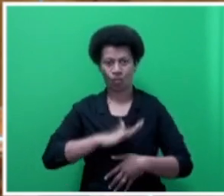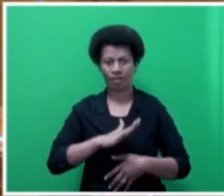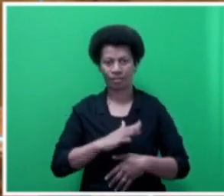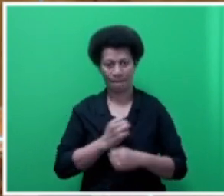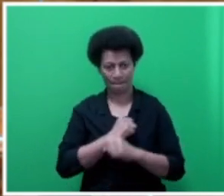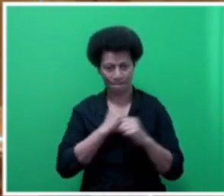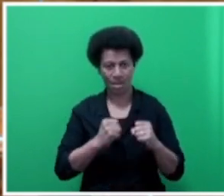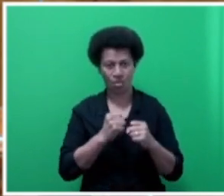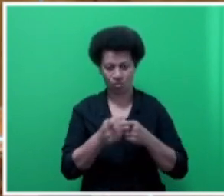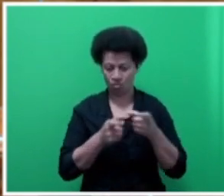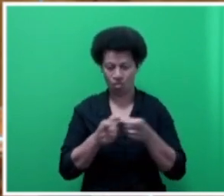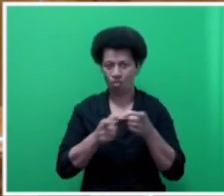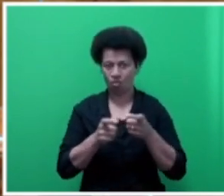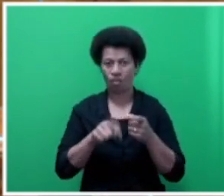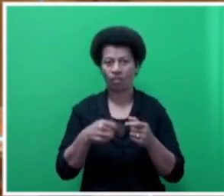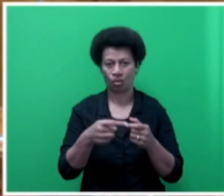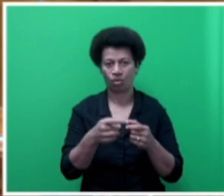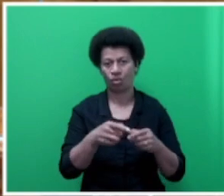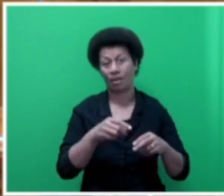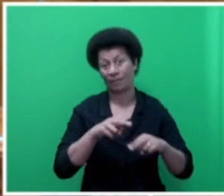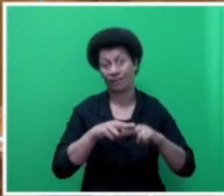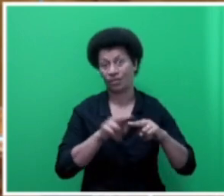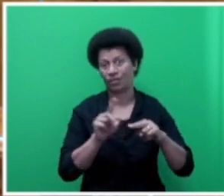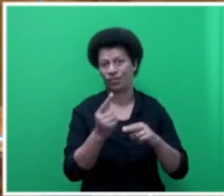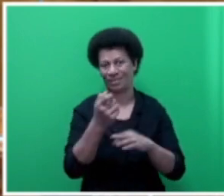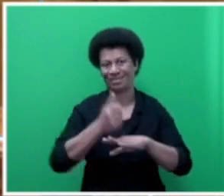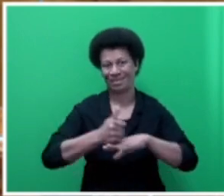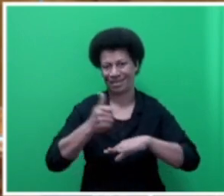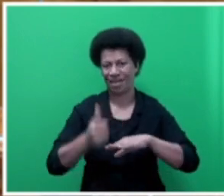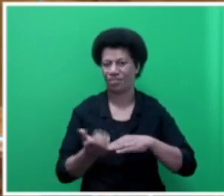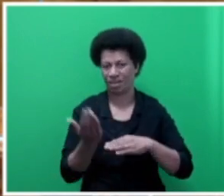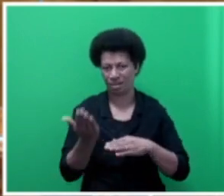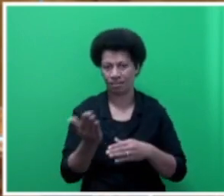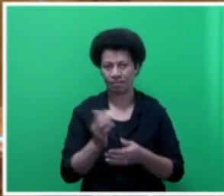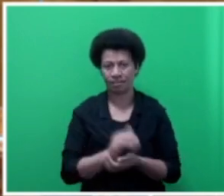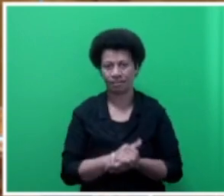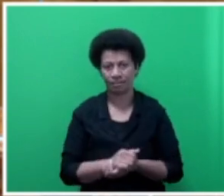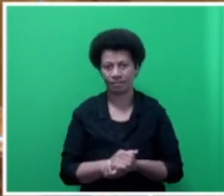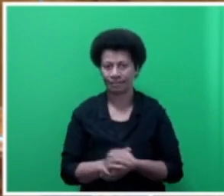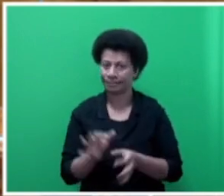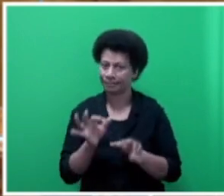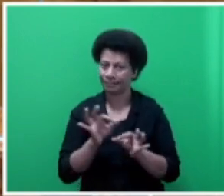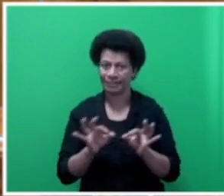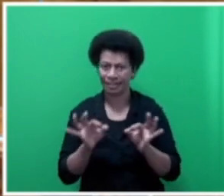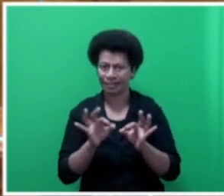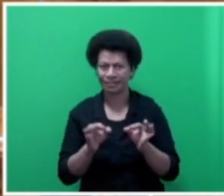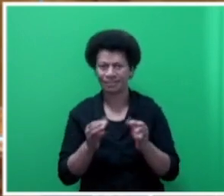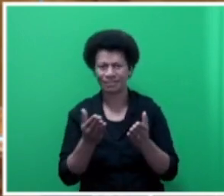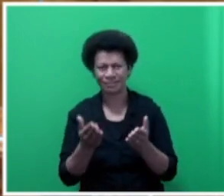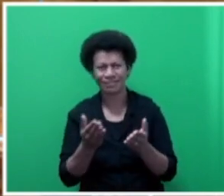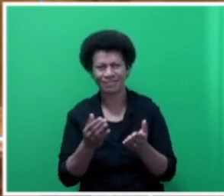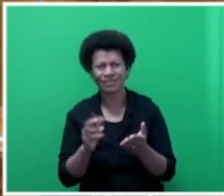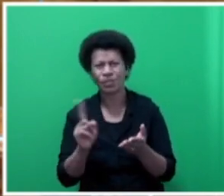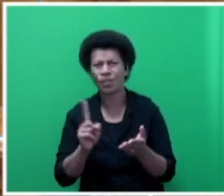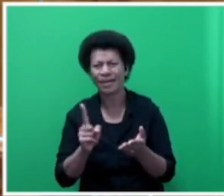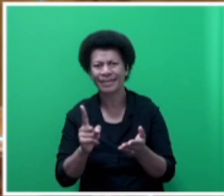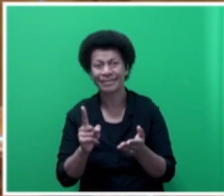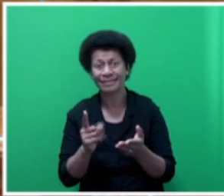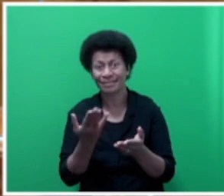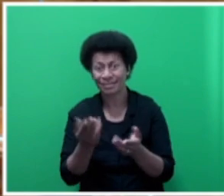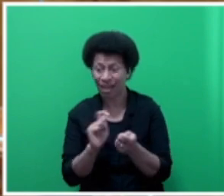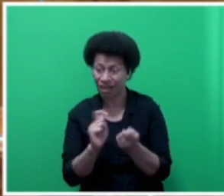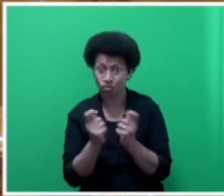First government. Sir, this is not an adjustment. This is entirely a new budget